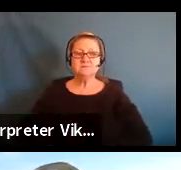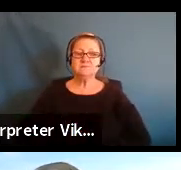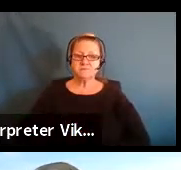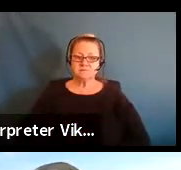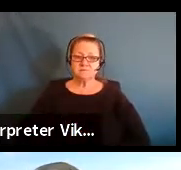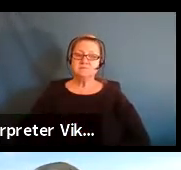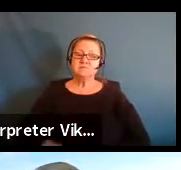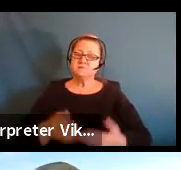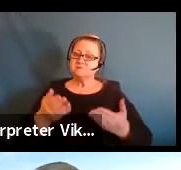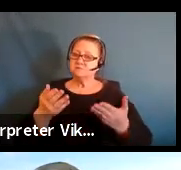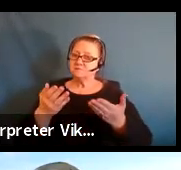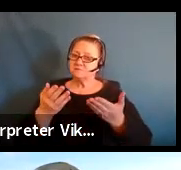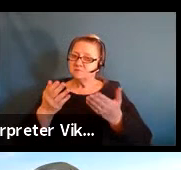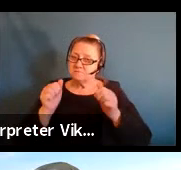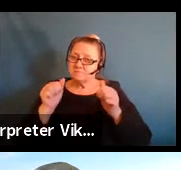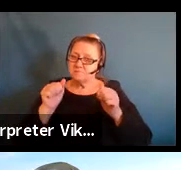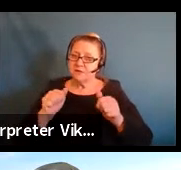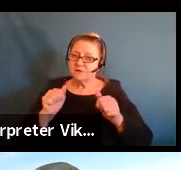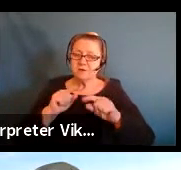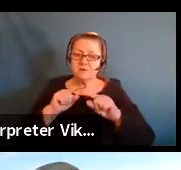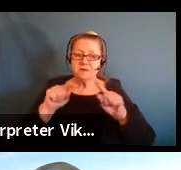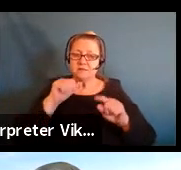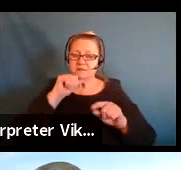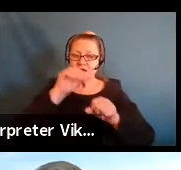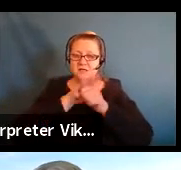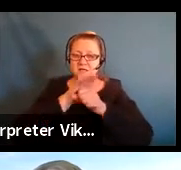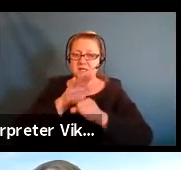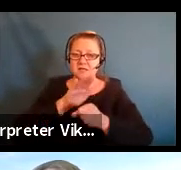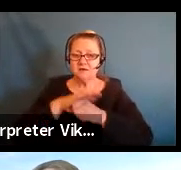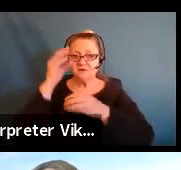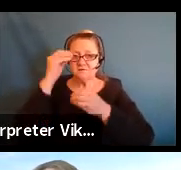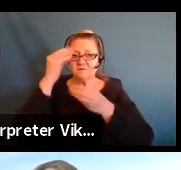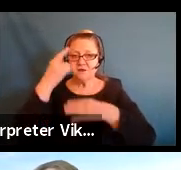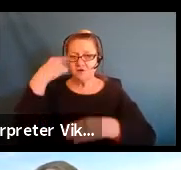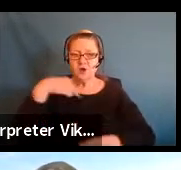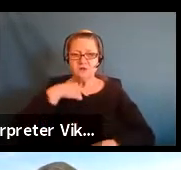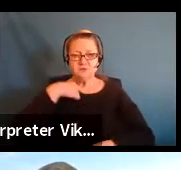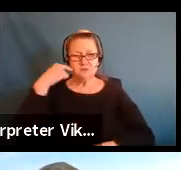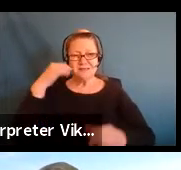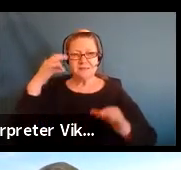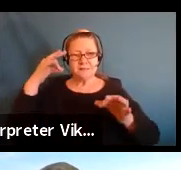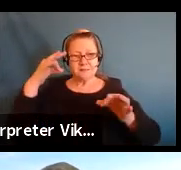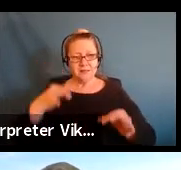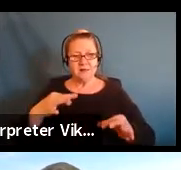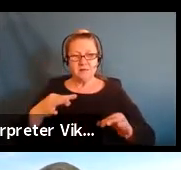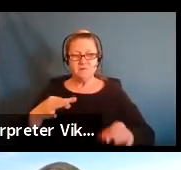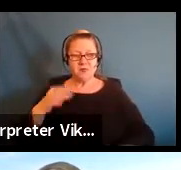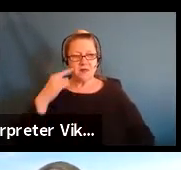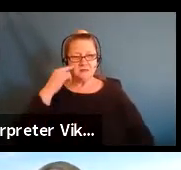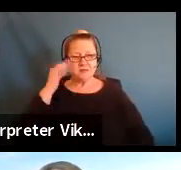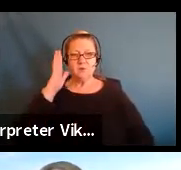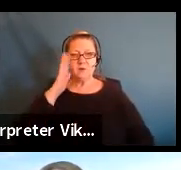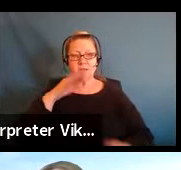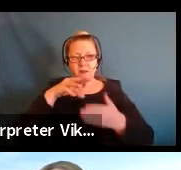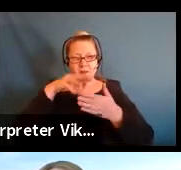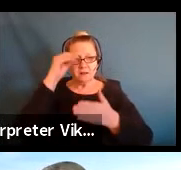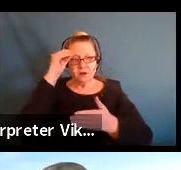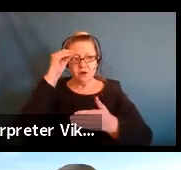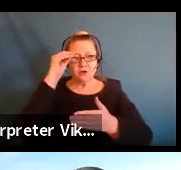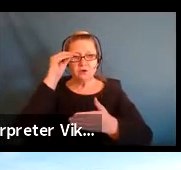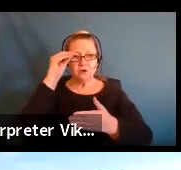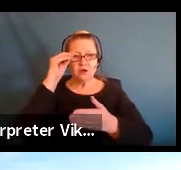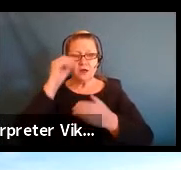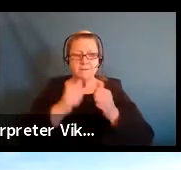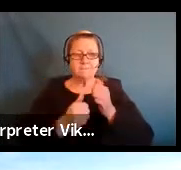that might be the case, but it's really insufficient for us to reach any conclusion. So I think we're going to learn